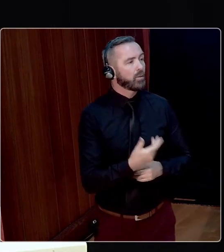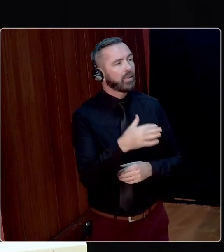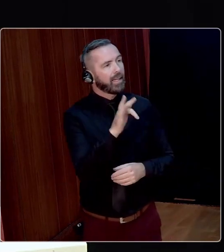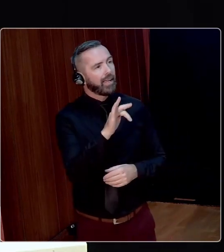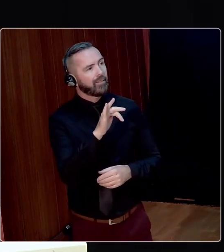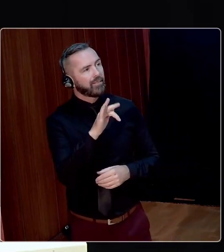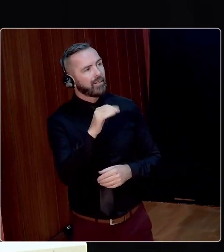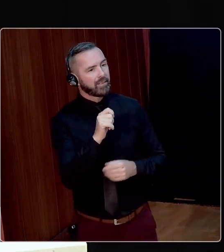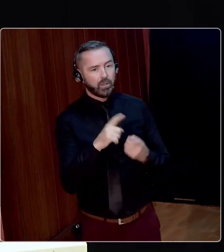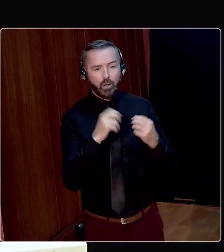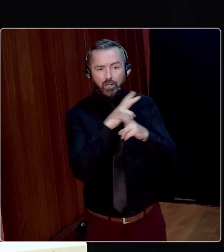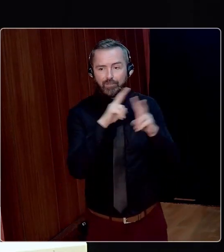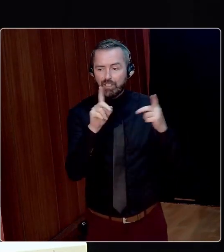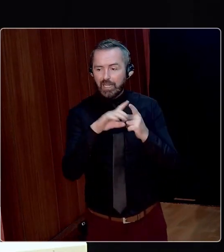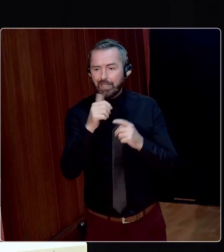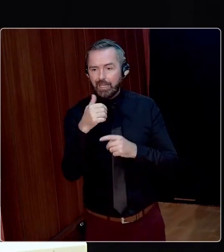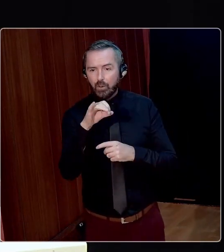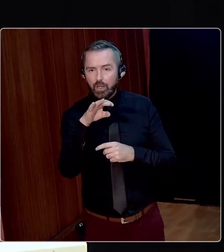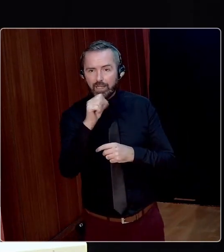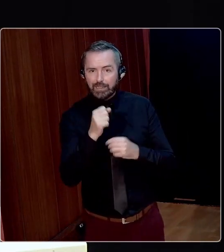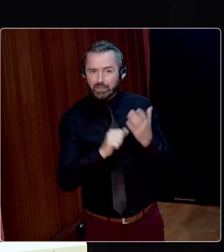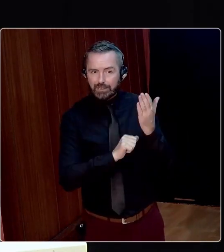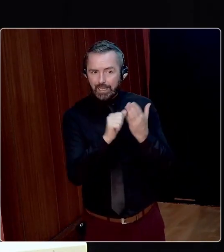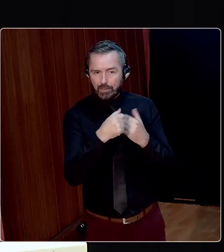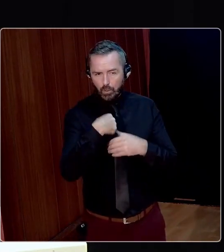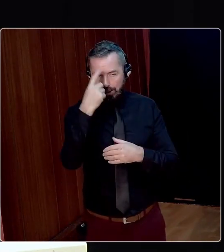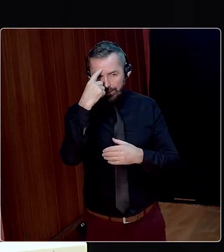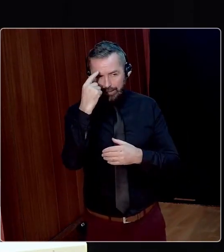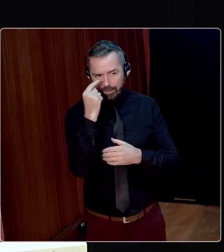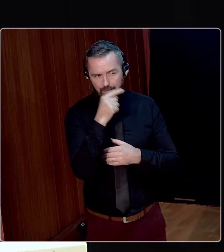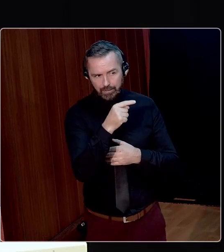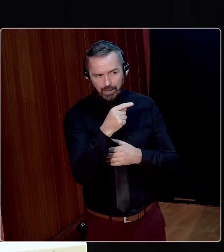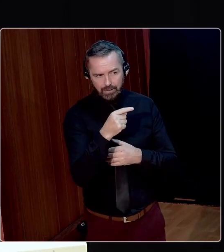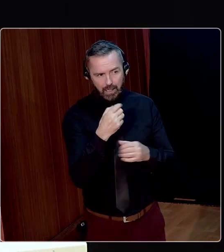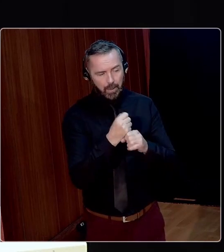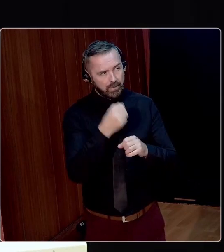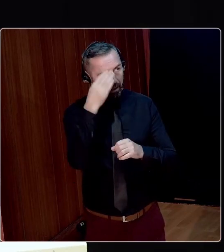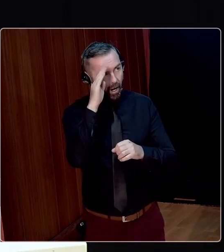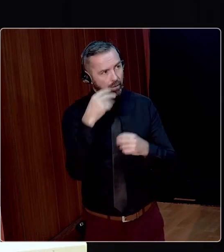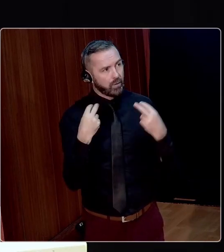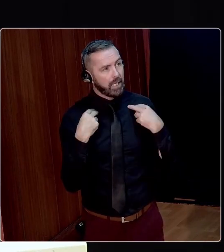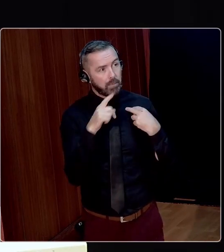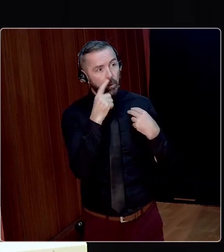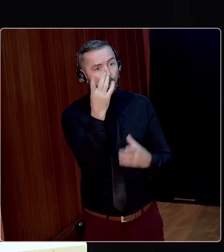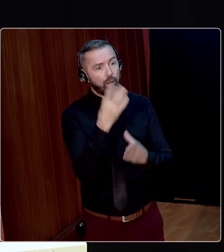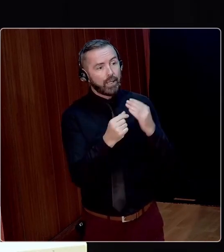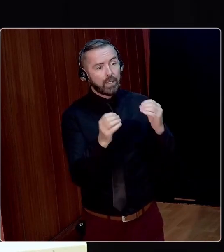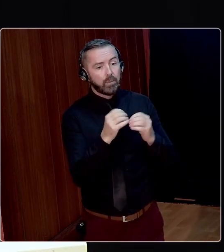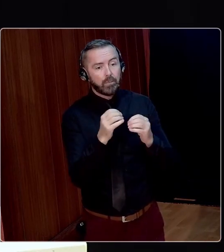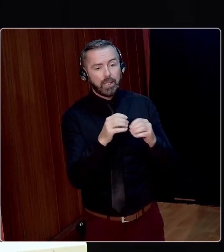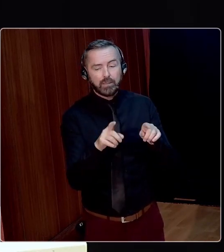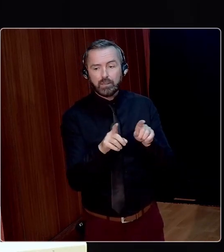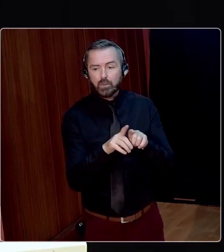the FIFADES, vision, and AOIS, age. So I think that's about thinking about the richness of the Irish language. But one of the things that she